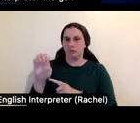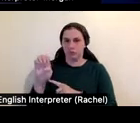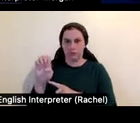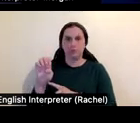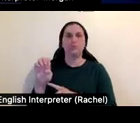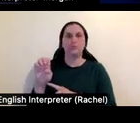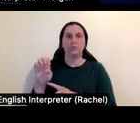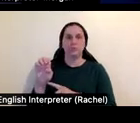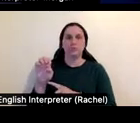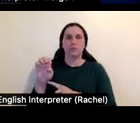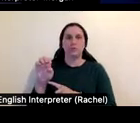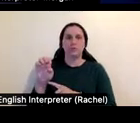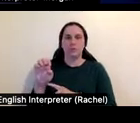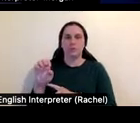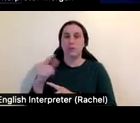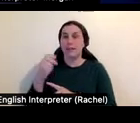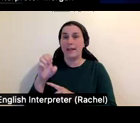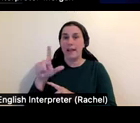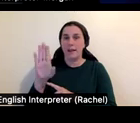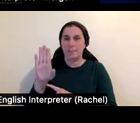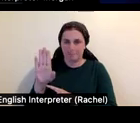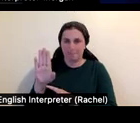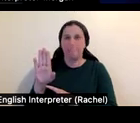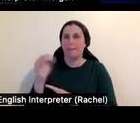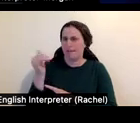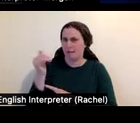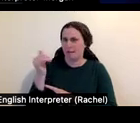in German. Gelb, gelb.